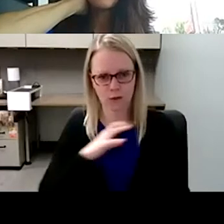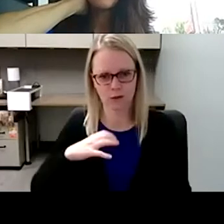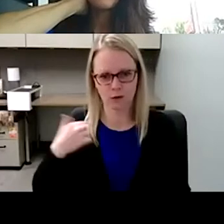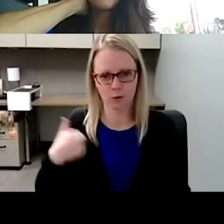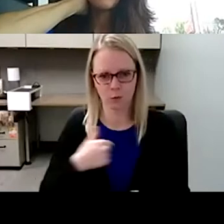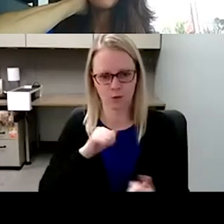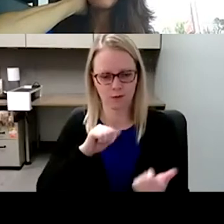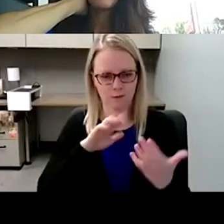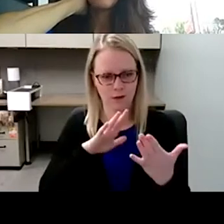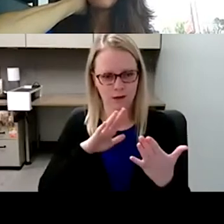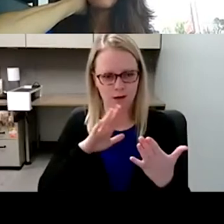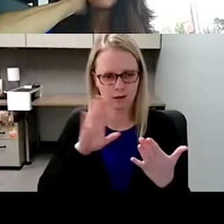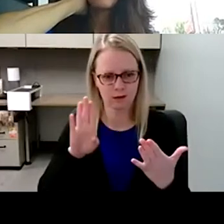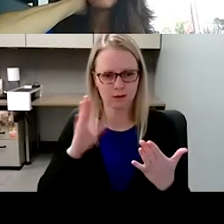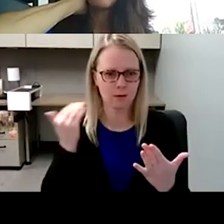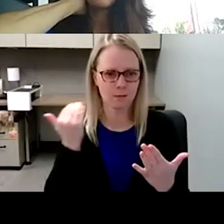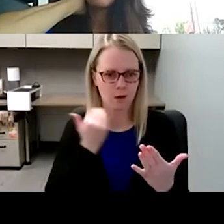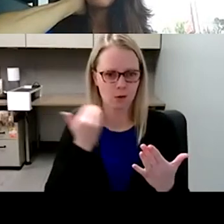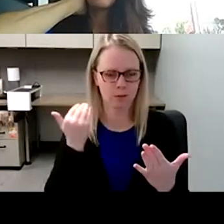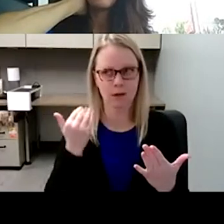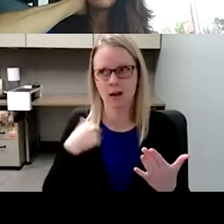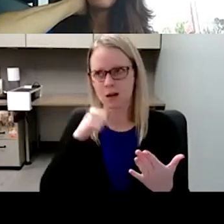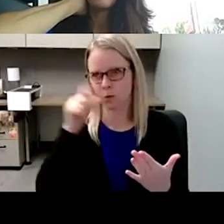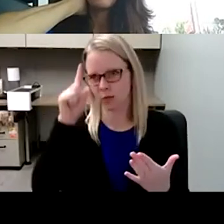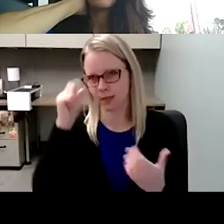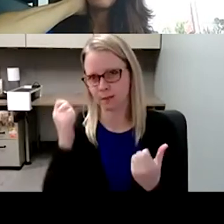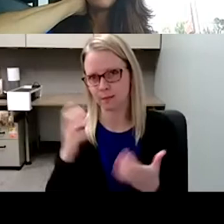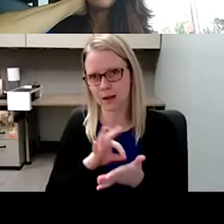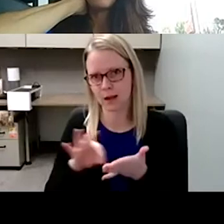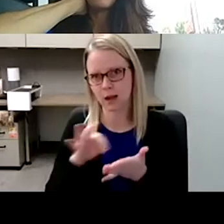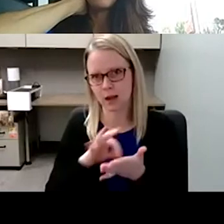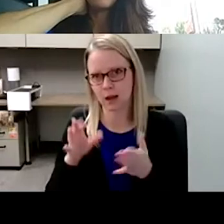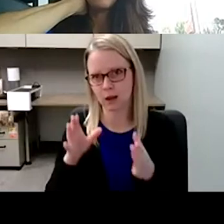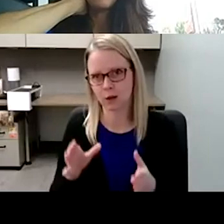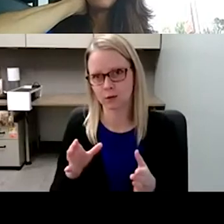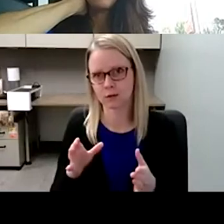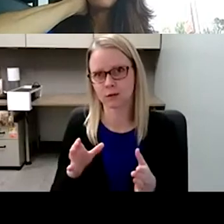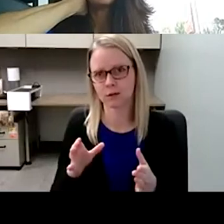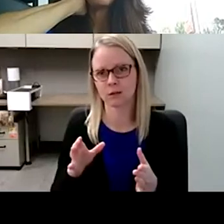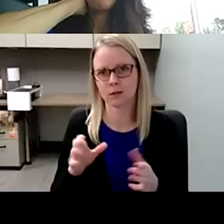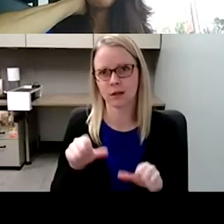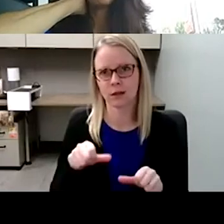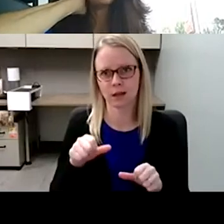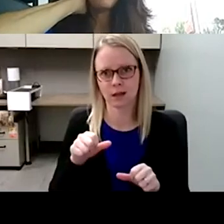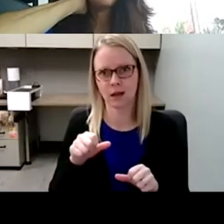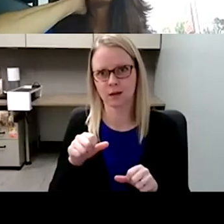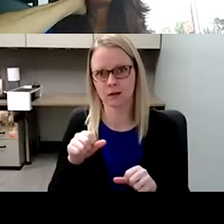bankruptcy. You know, I mean, I don't think many accountants or auditors get to issue going concern opinion, like a real one.